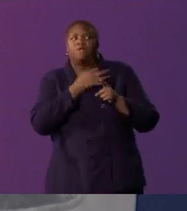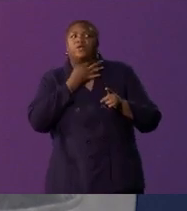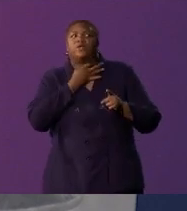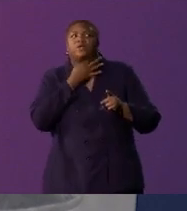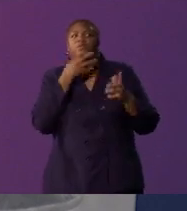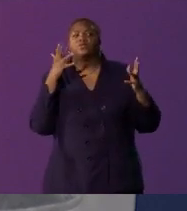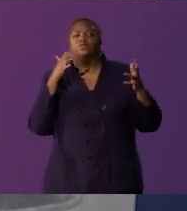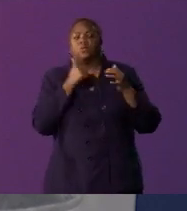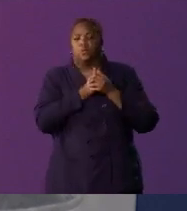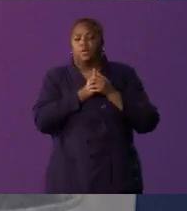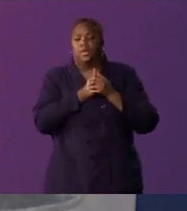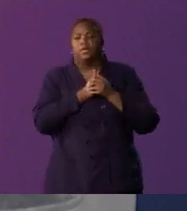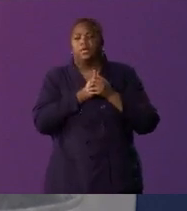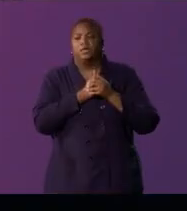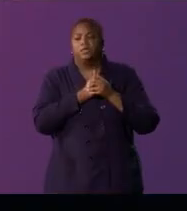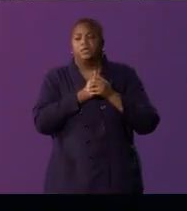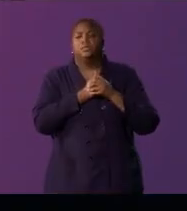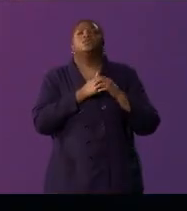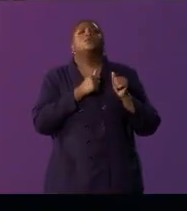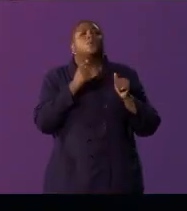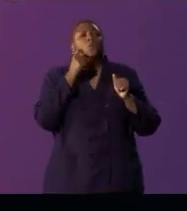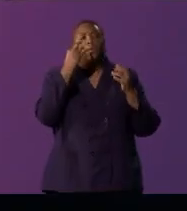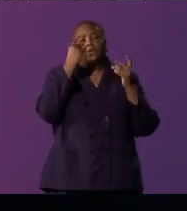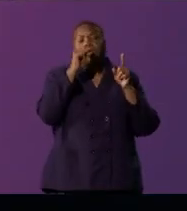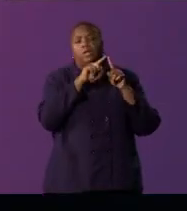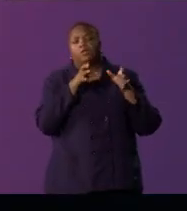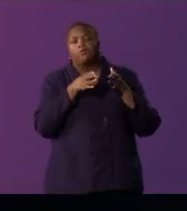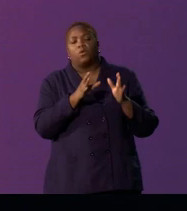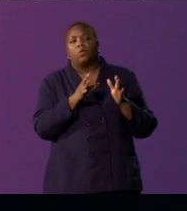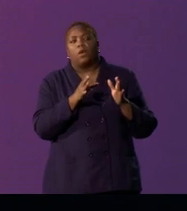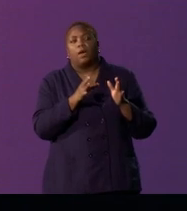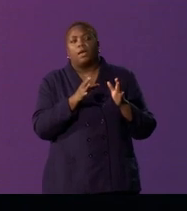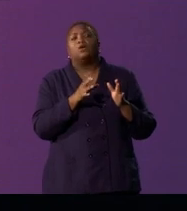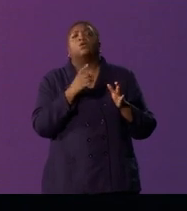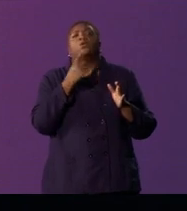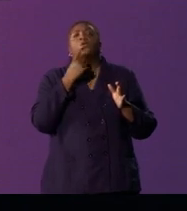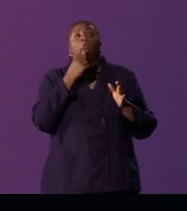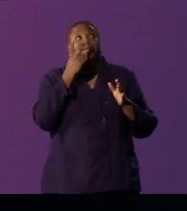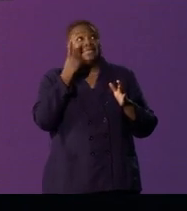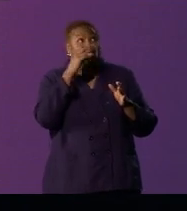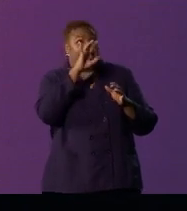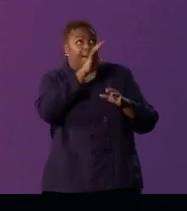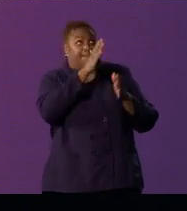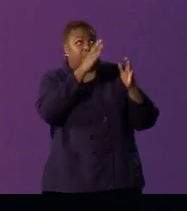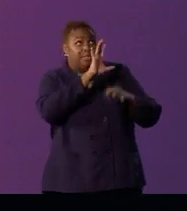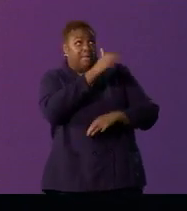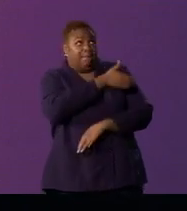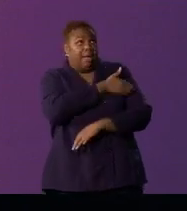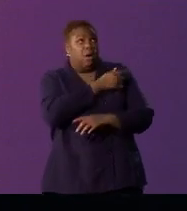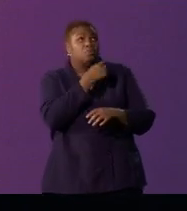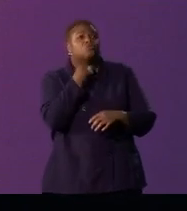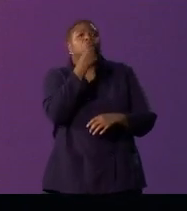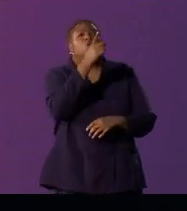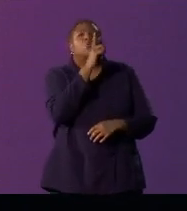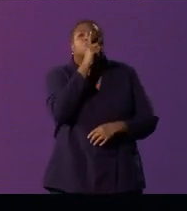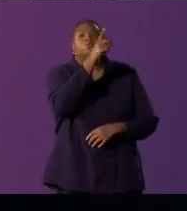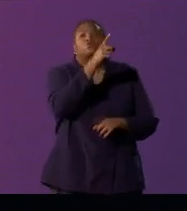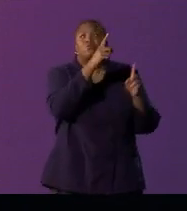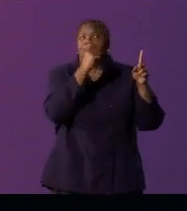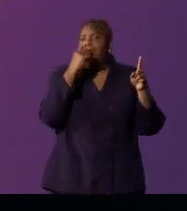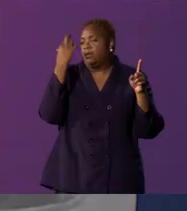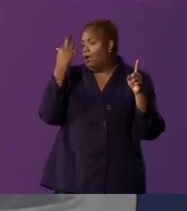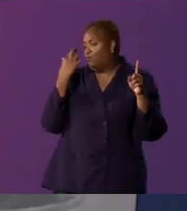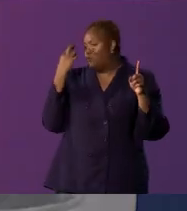really thought in a different way? Who told truth to power without power realizing the truth was being told to